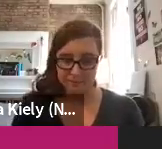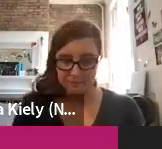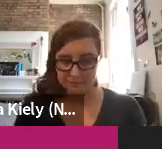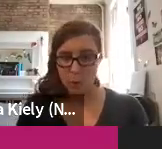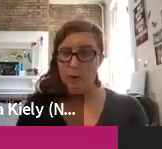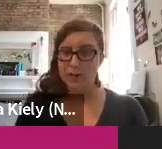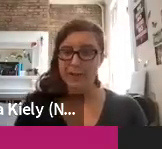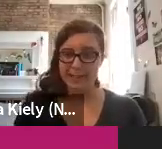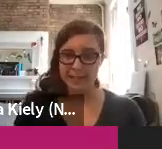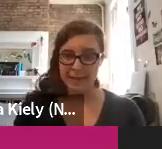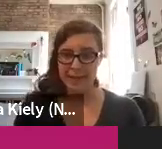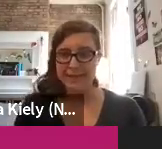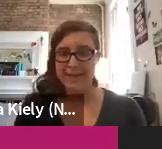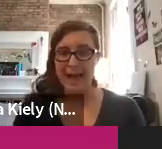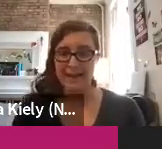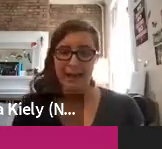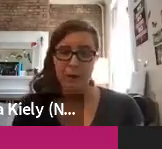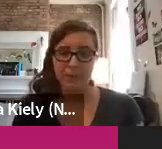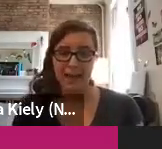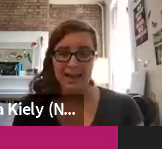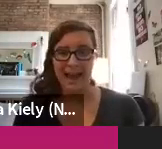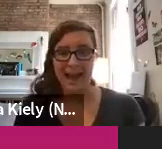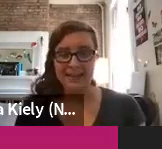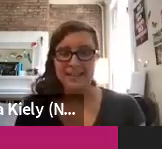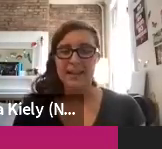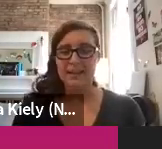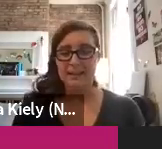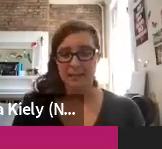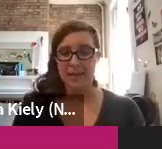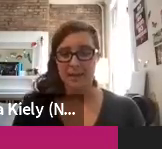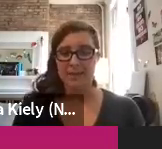212-684-3264, or you can email us at